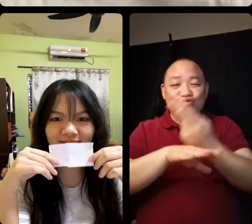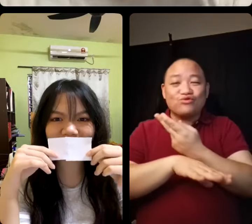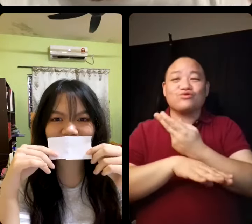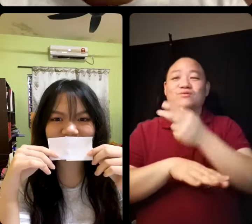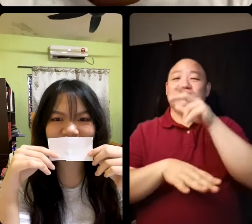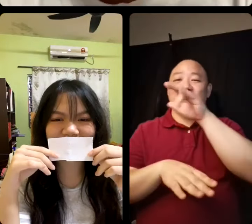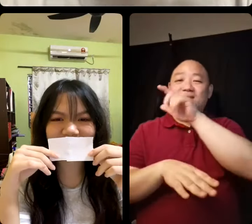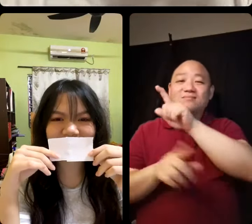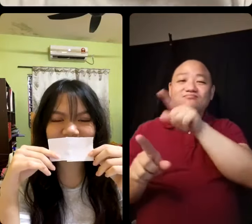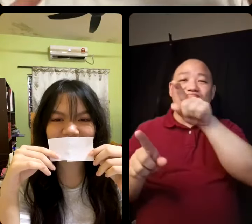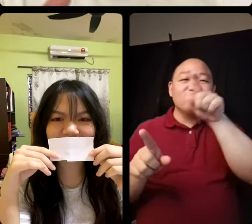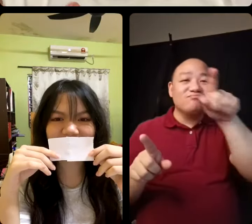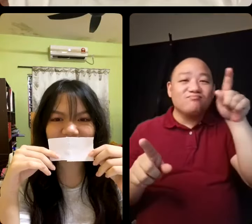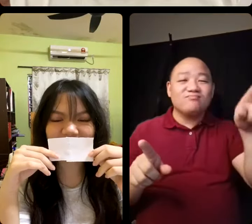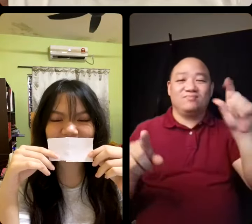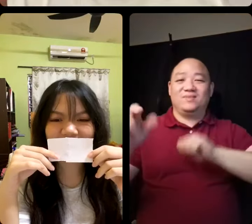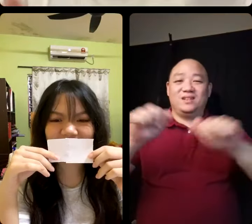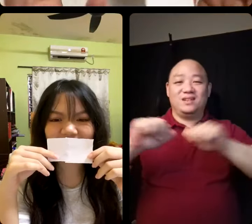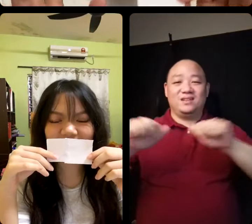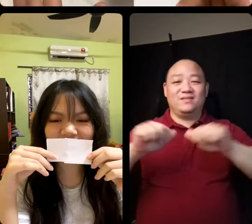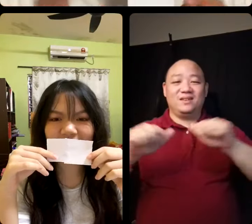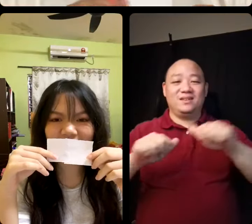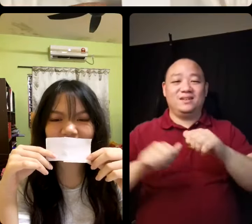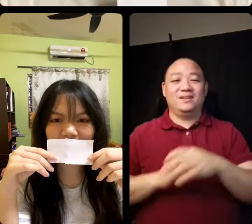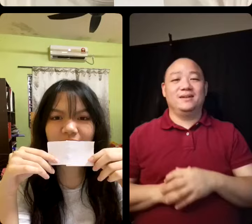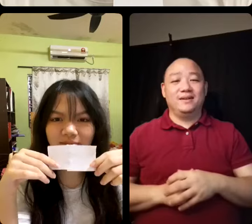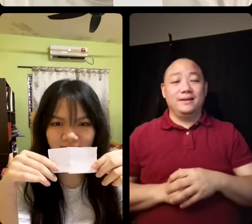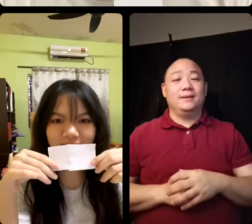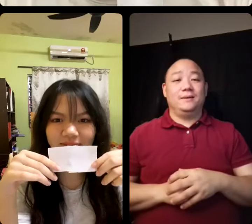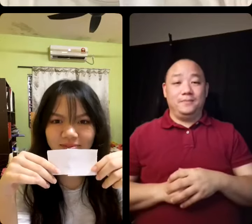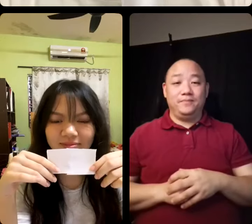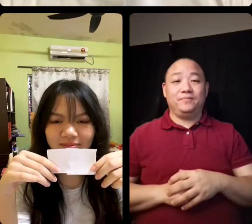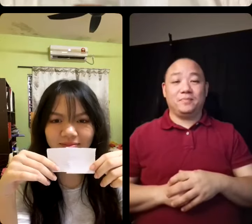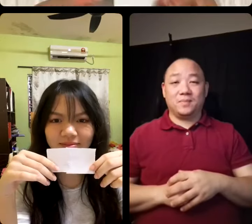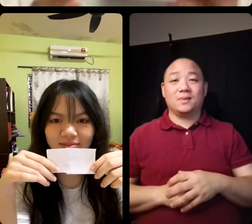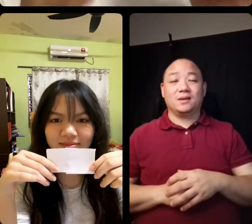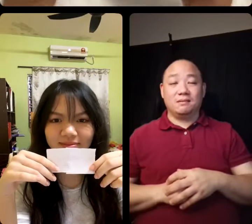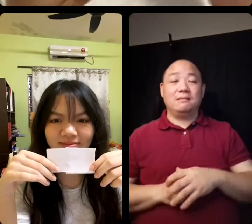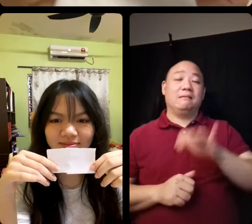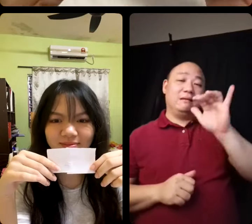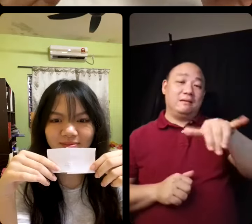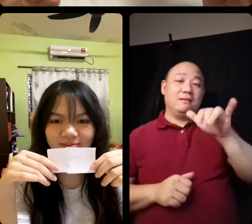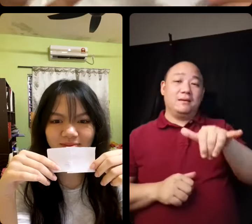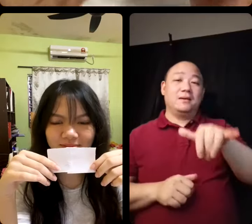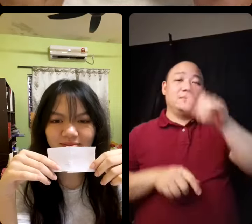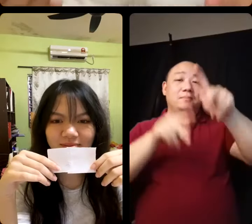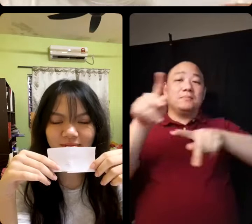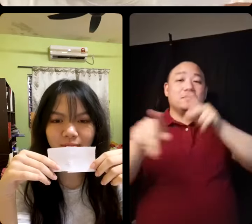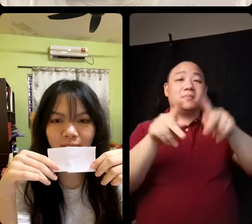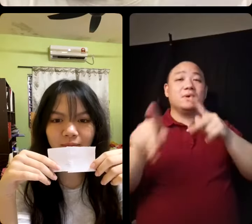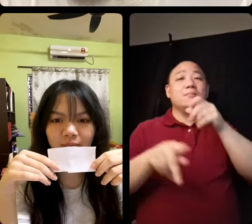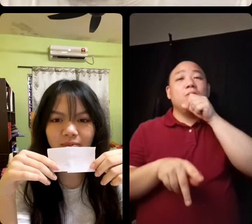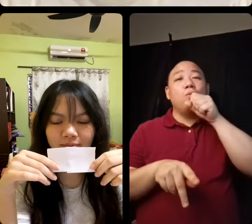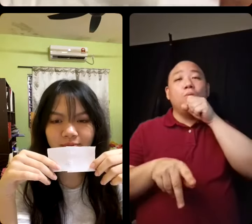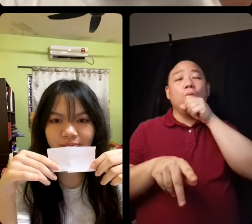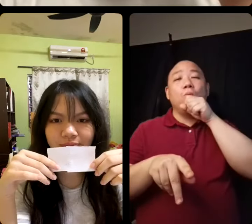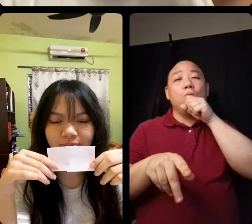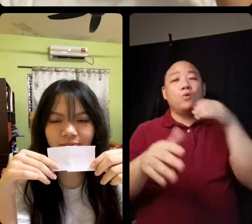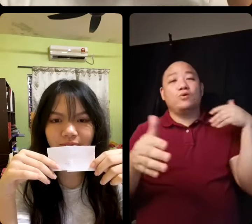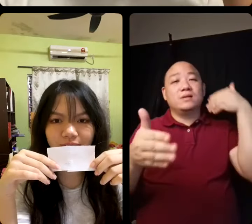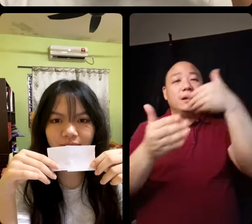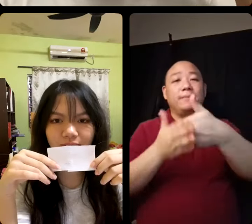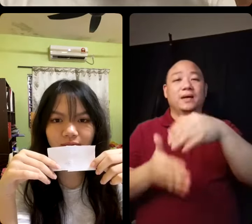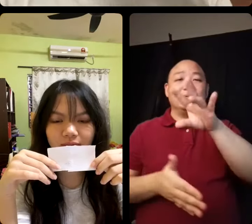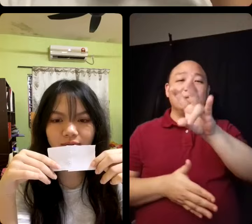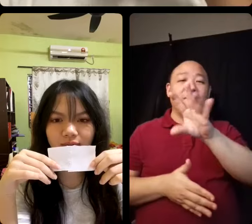activity, knowing that walaupun kita cakap we live until 75 years, but actually after kita kira-kira, actually the time that we still have